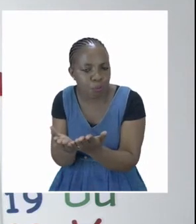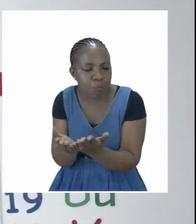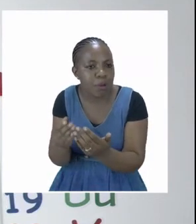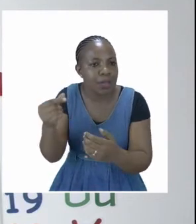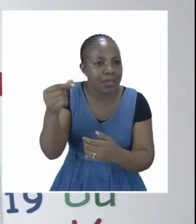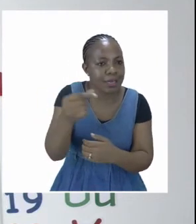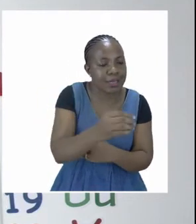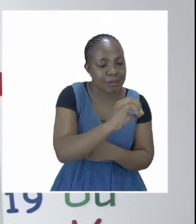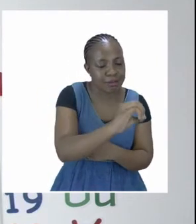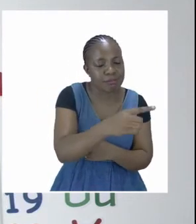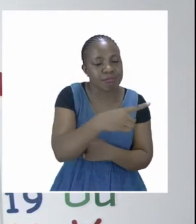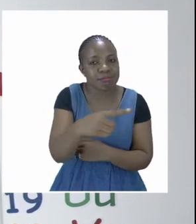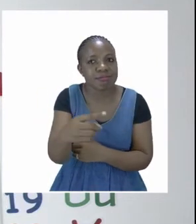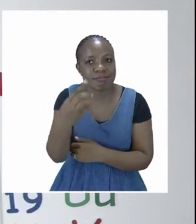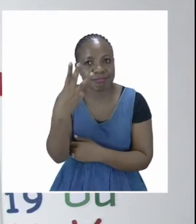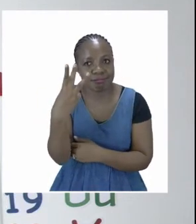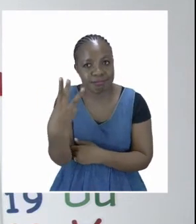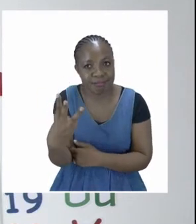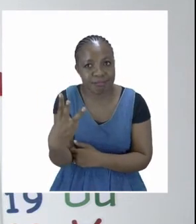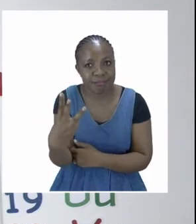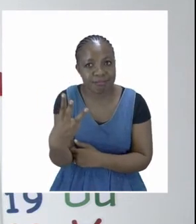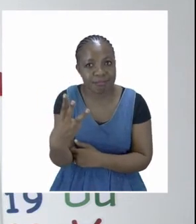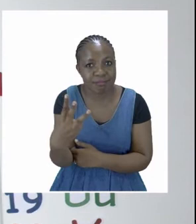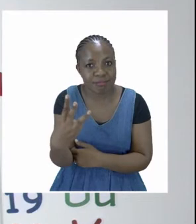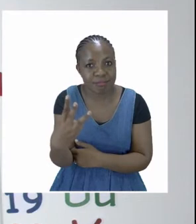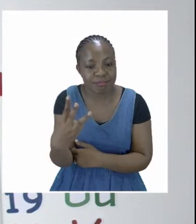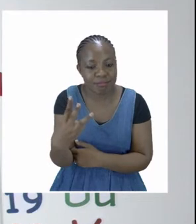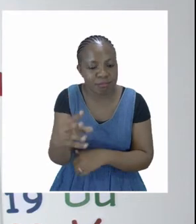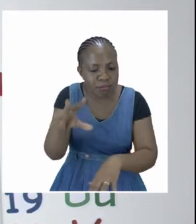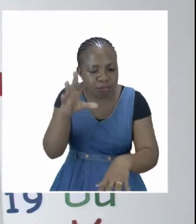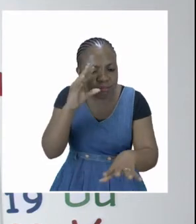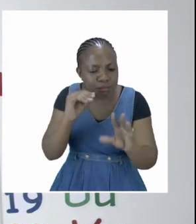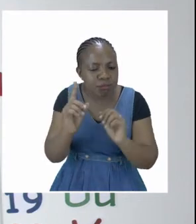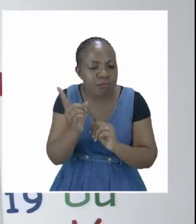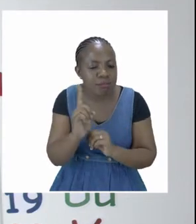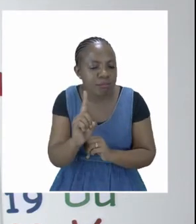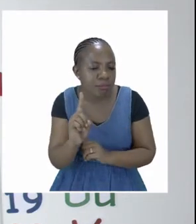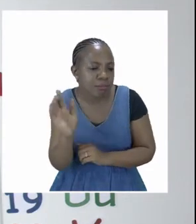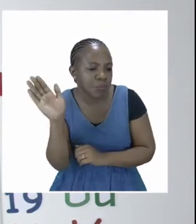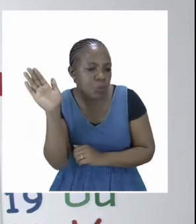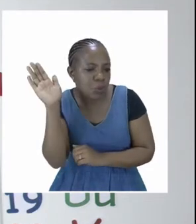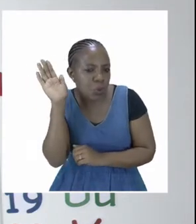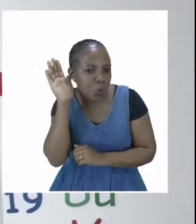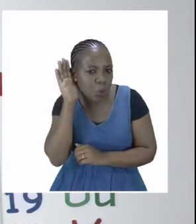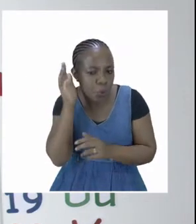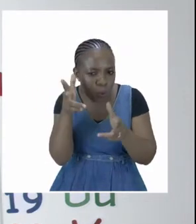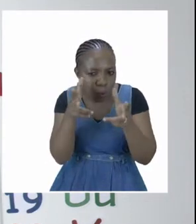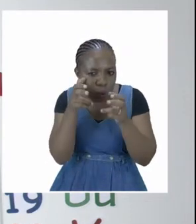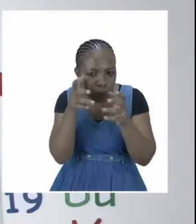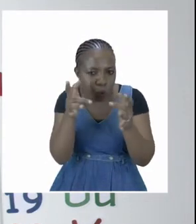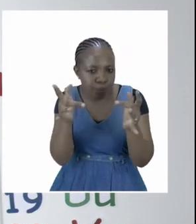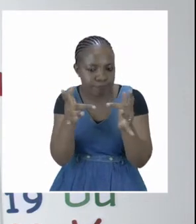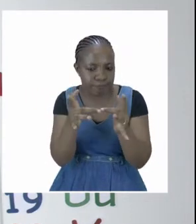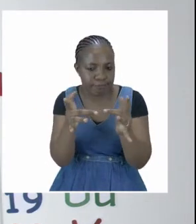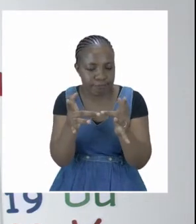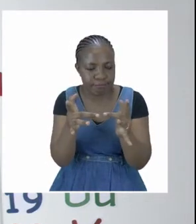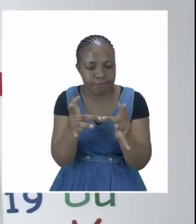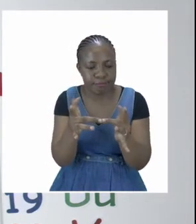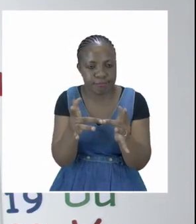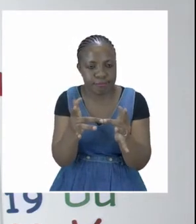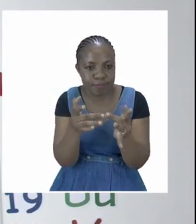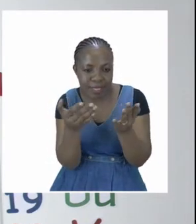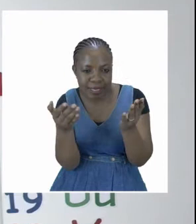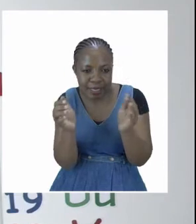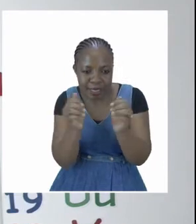grade 3. The lessons are for listening or watching online. Inside the